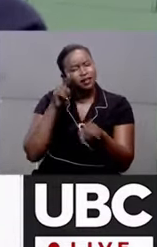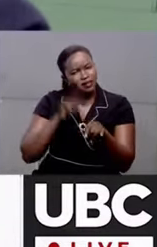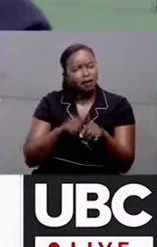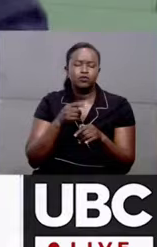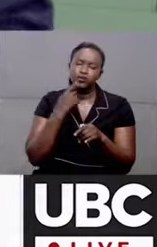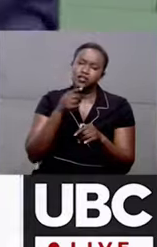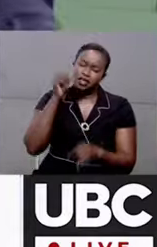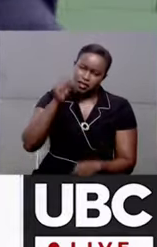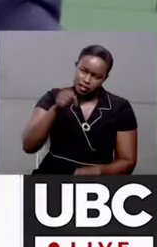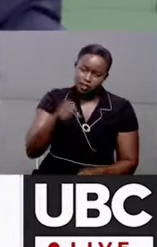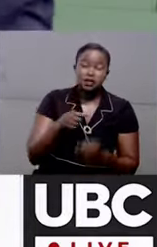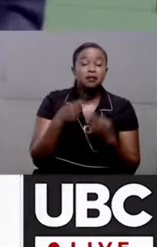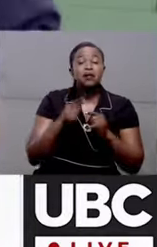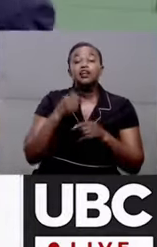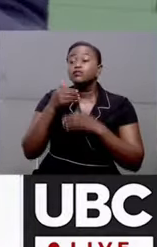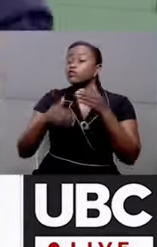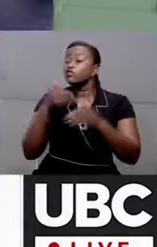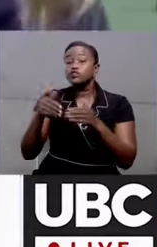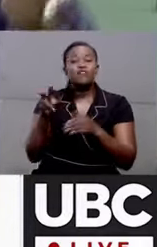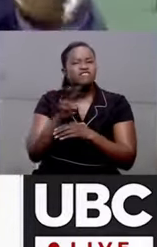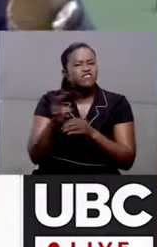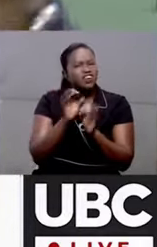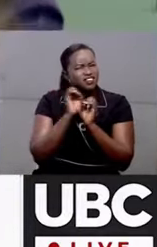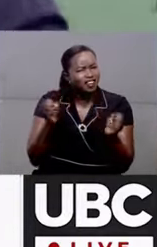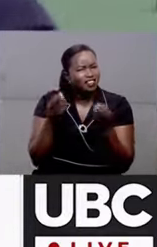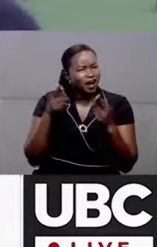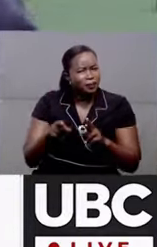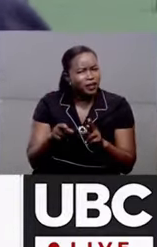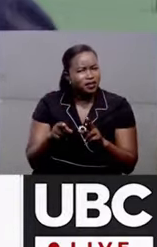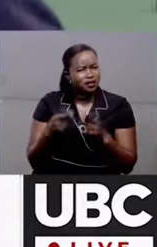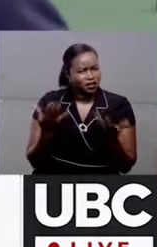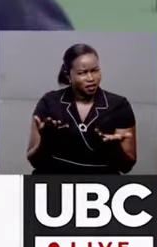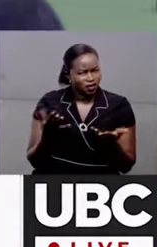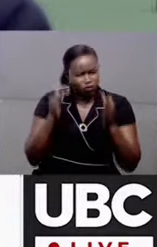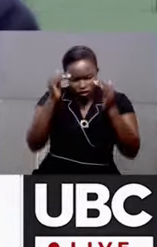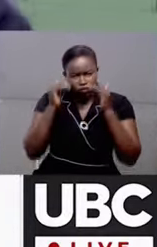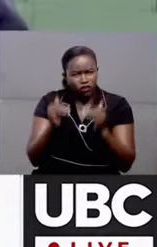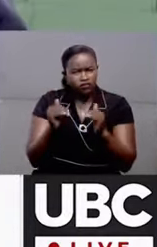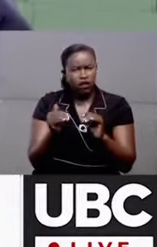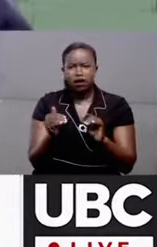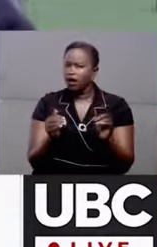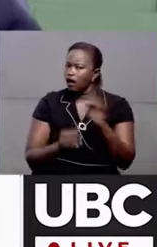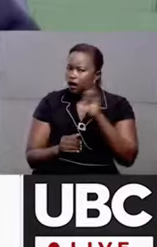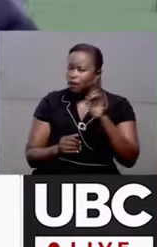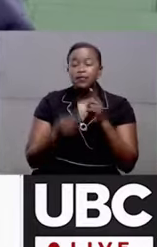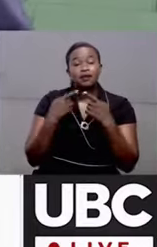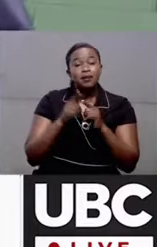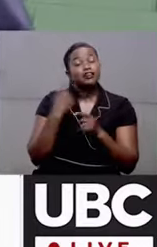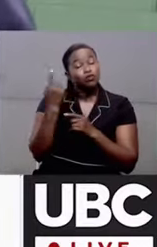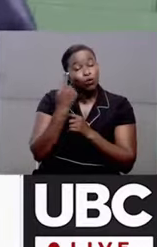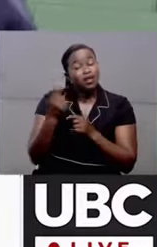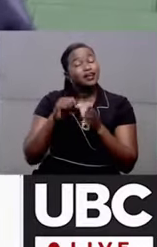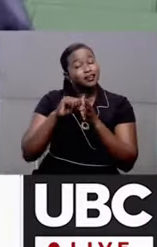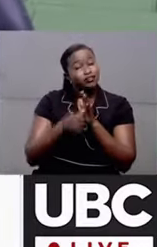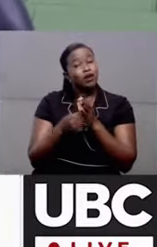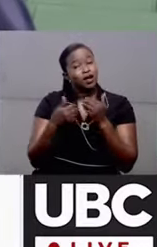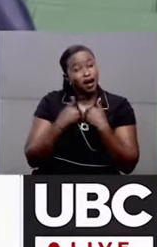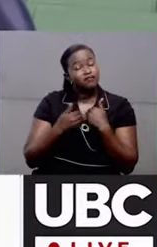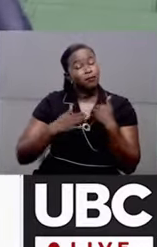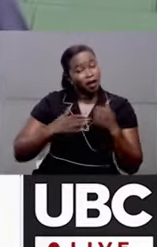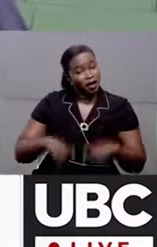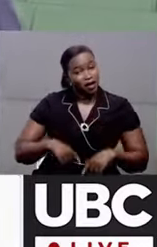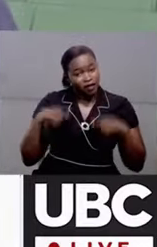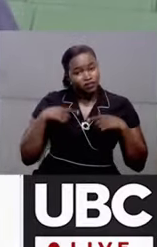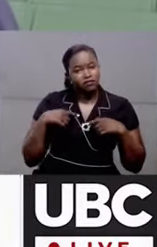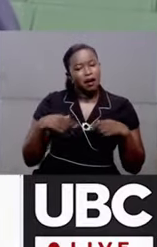yes. But to proceed as if nothing has happened, we go to the next item. And yet, the only issue I have on my life